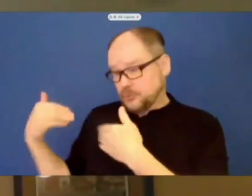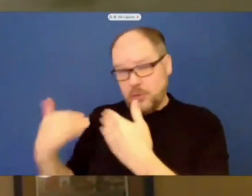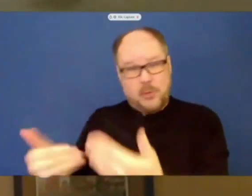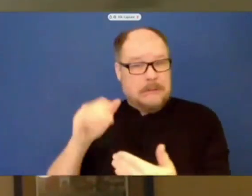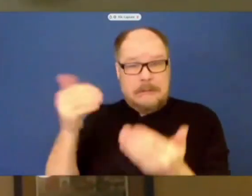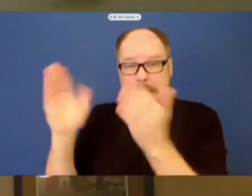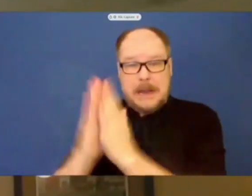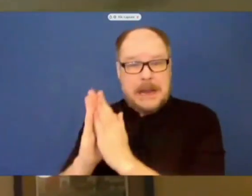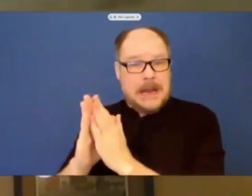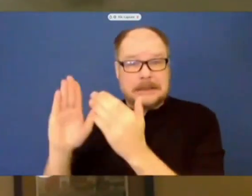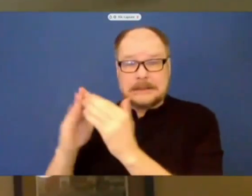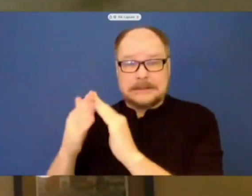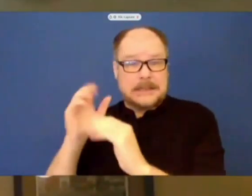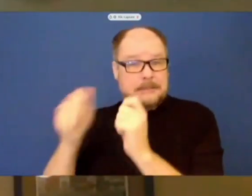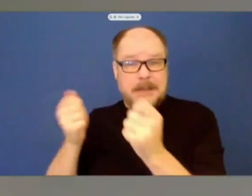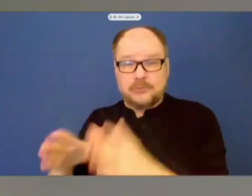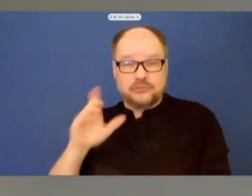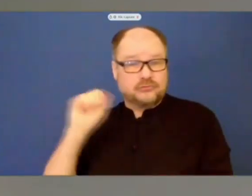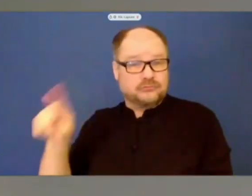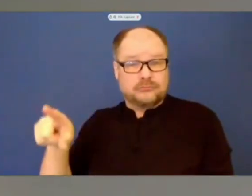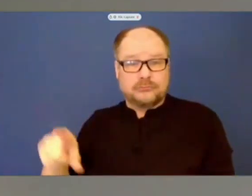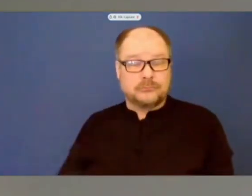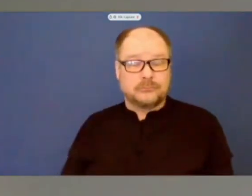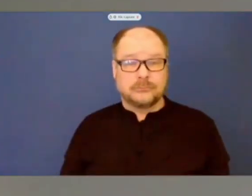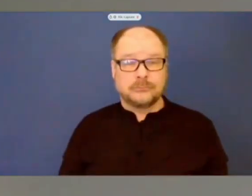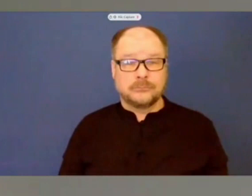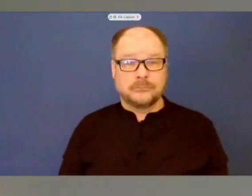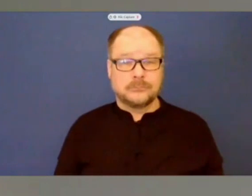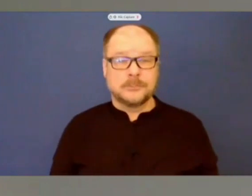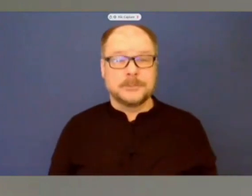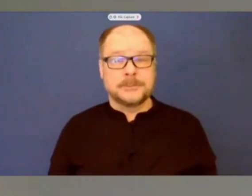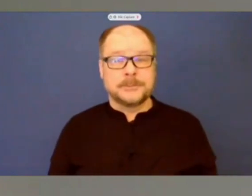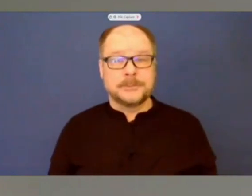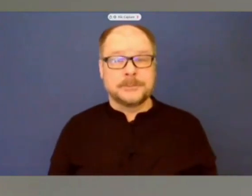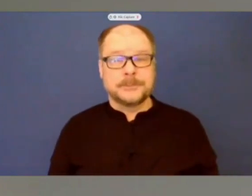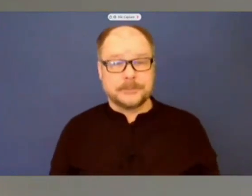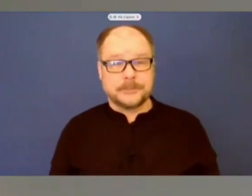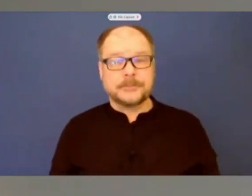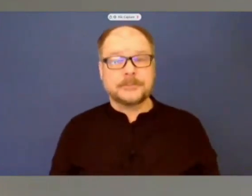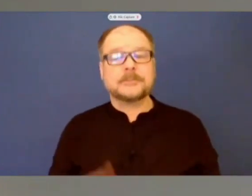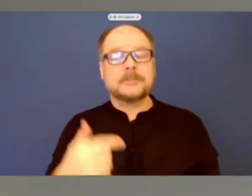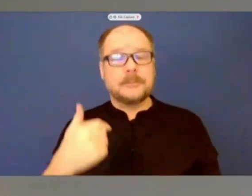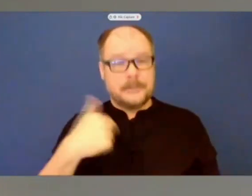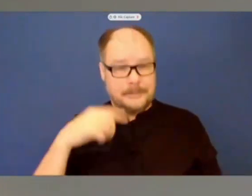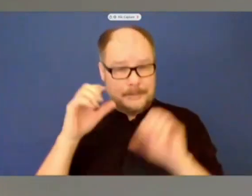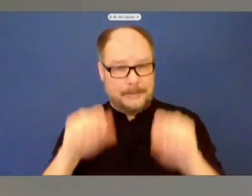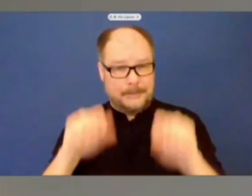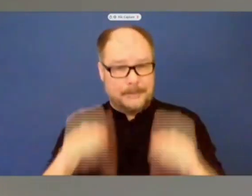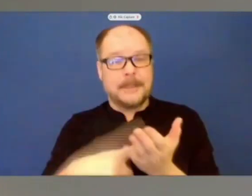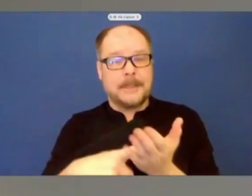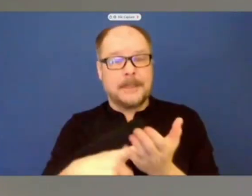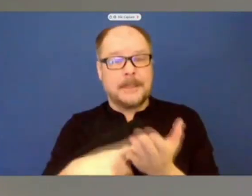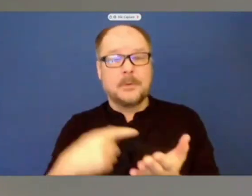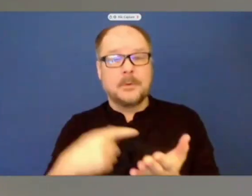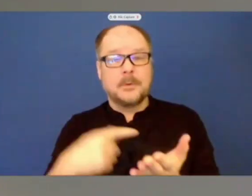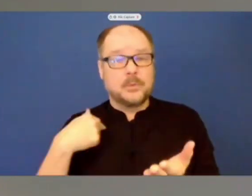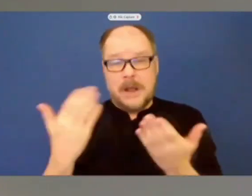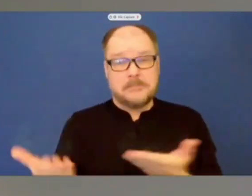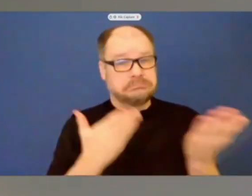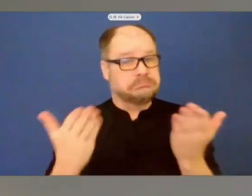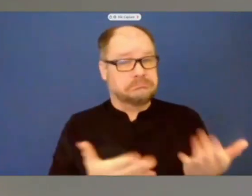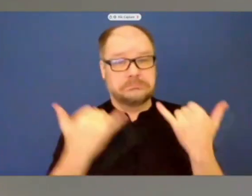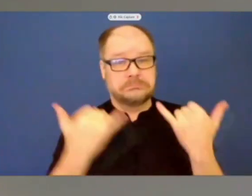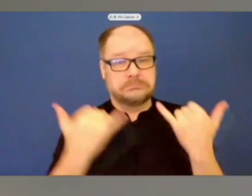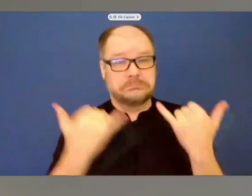Just a follow-up to that as well, and Karen can probably speak to this better than I can, but people are being transported right now.